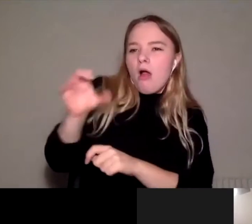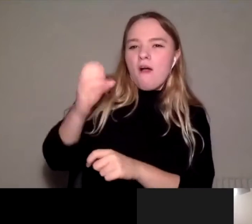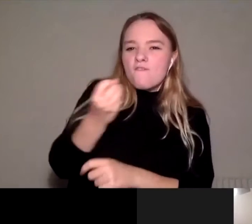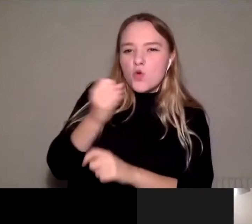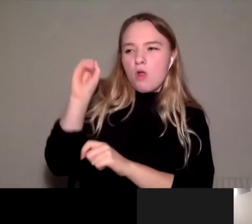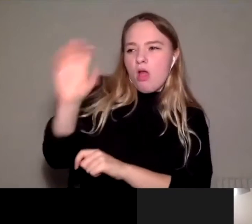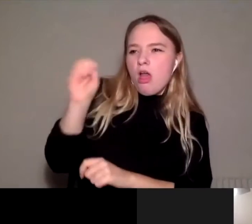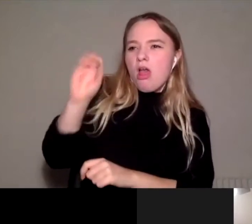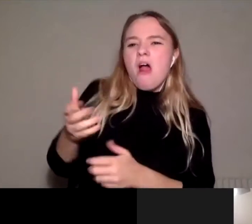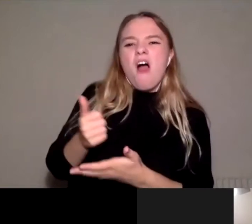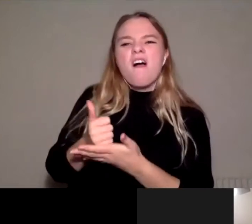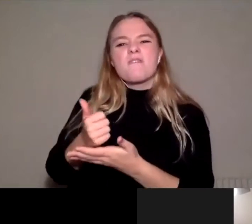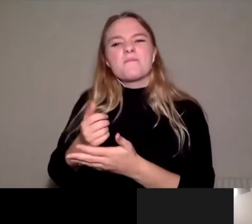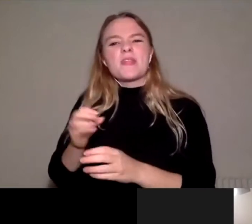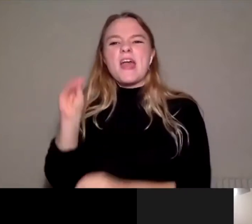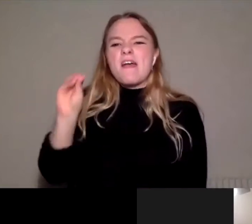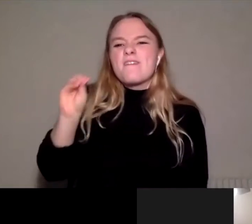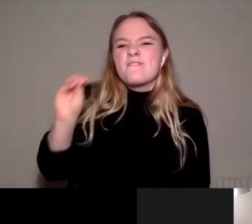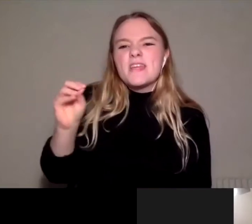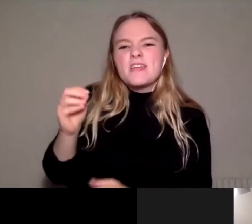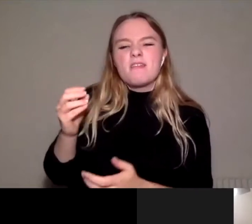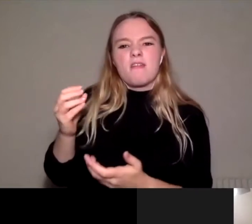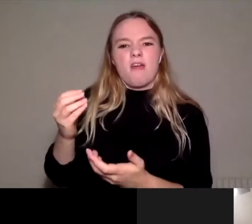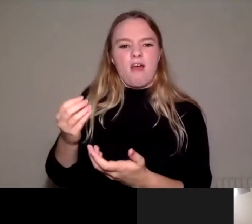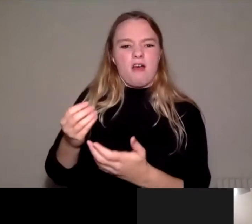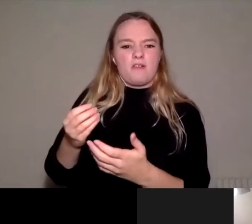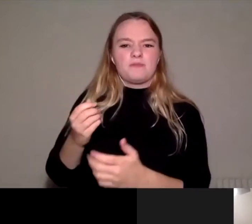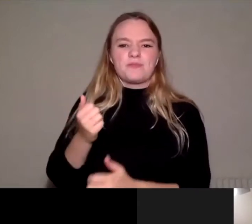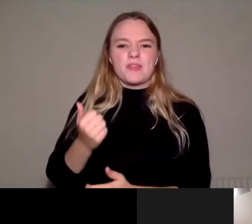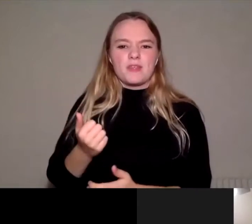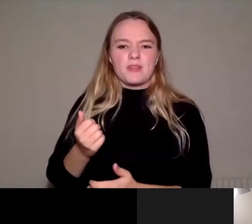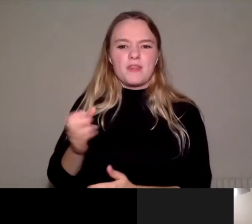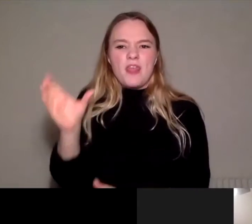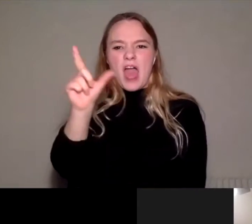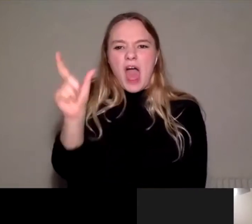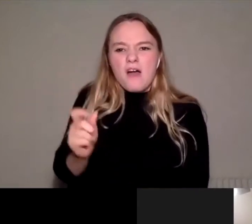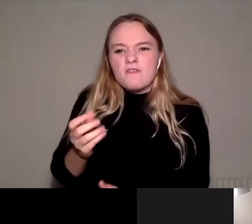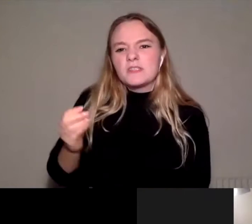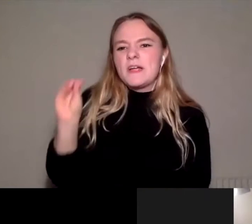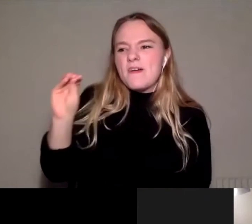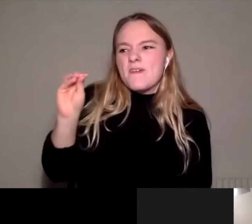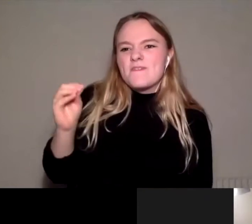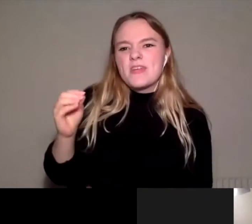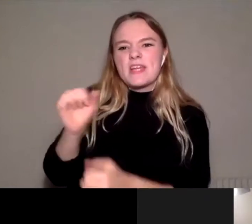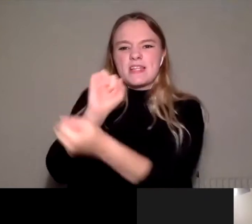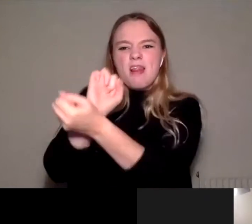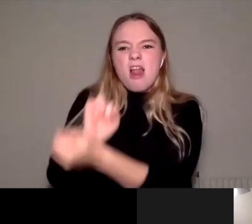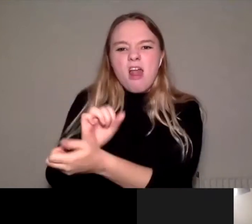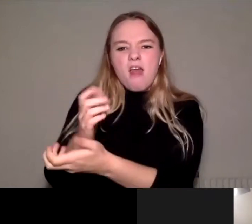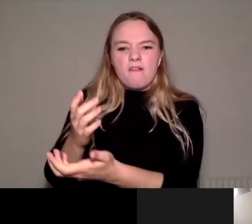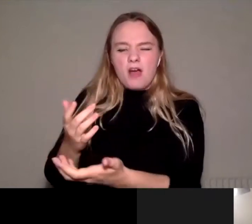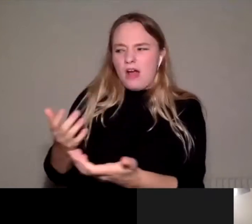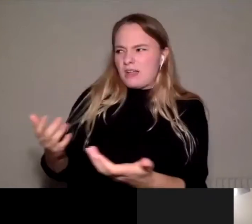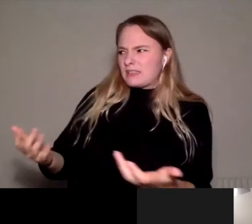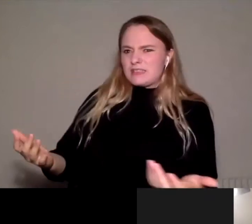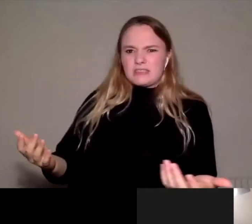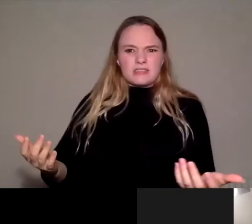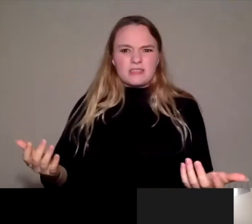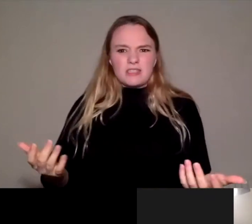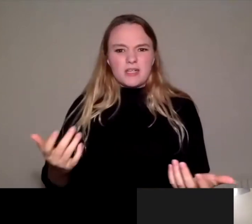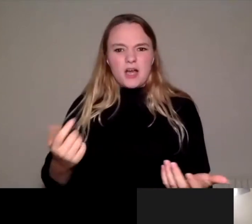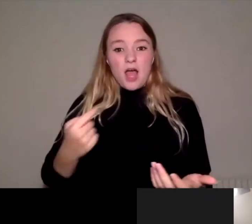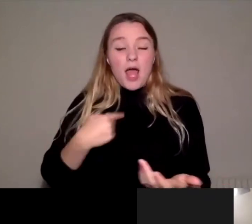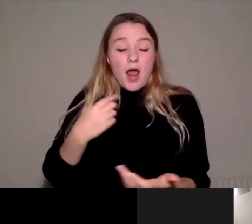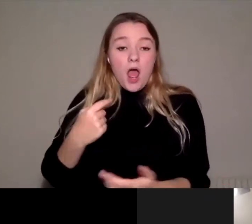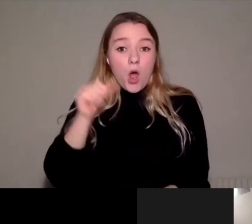feed the slave, like, why does she look like that? Let's try and rub the color of her skin." And although I was a lot older than them, still imagine how it makes